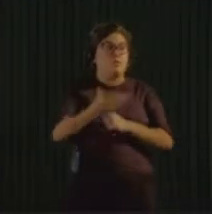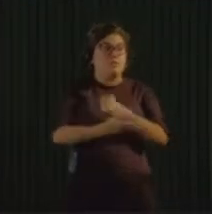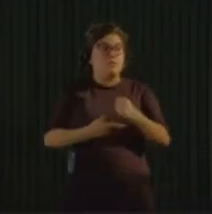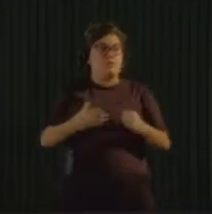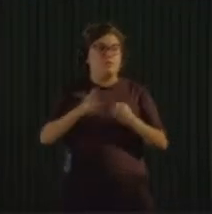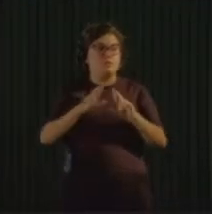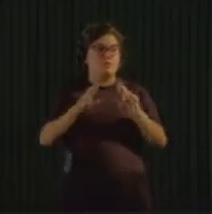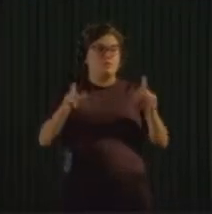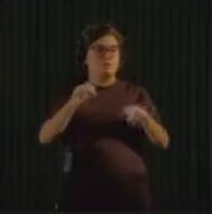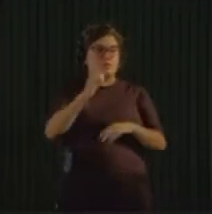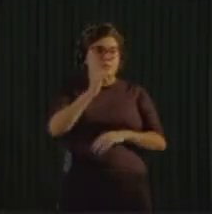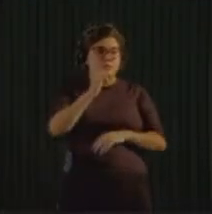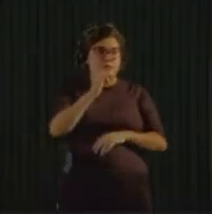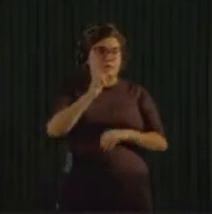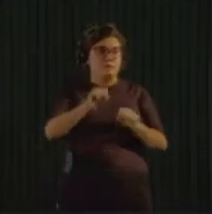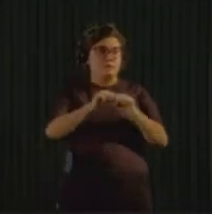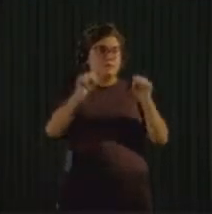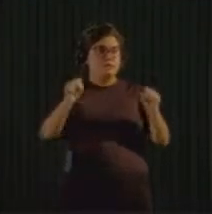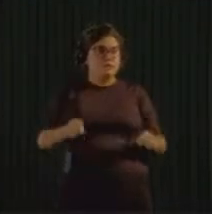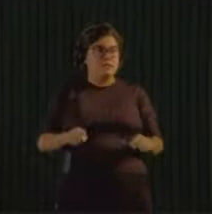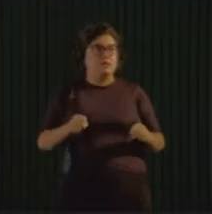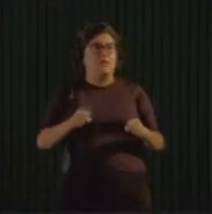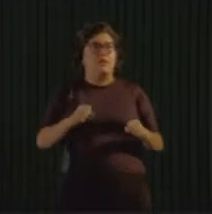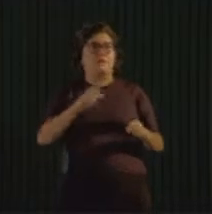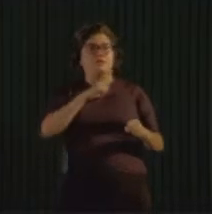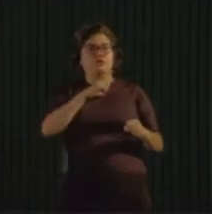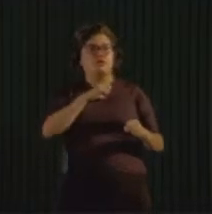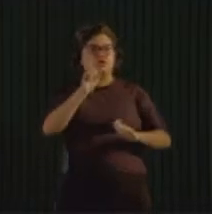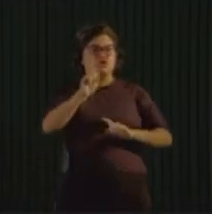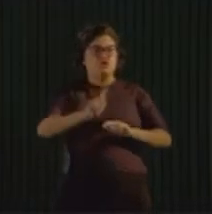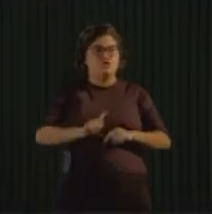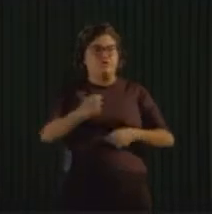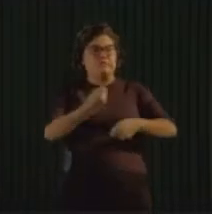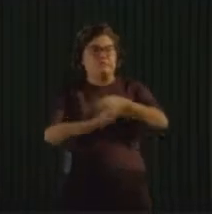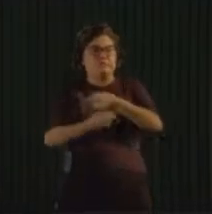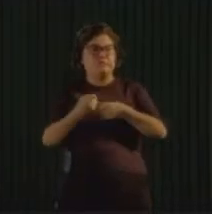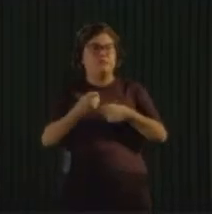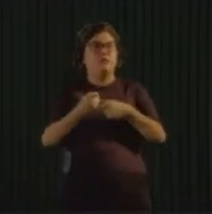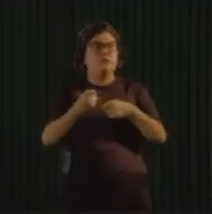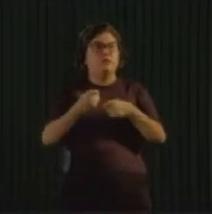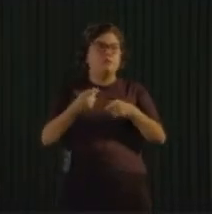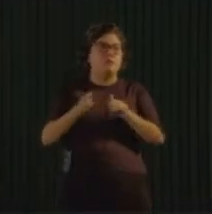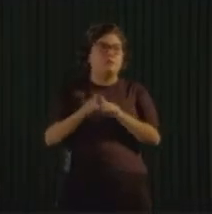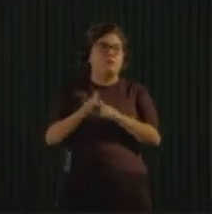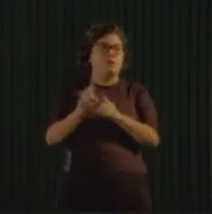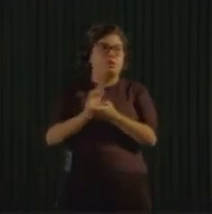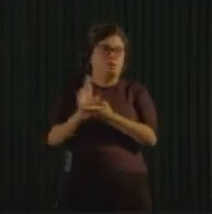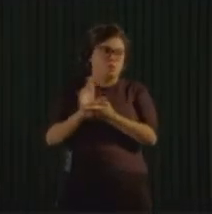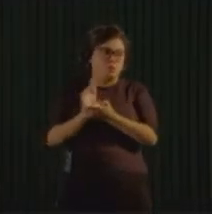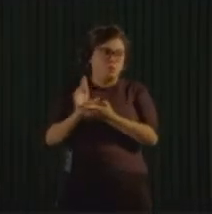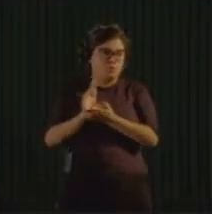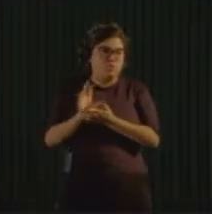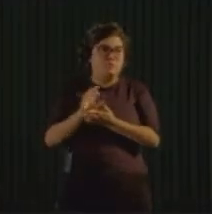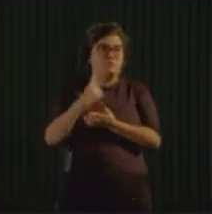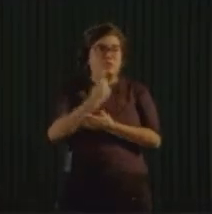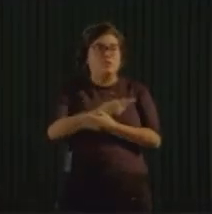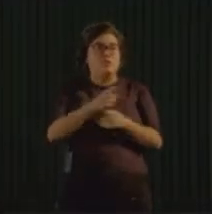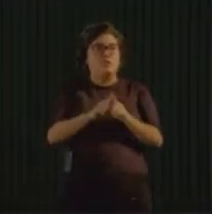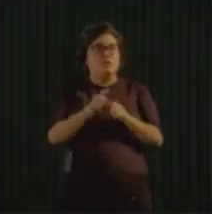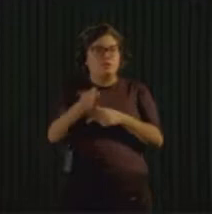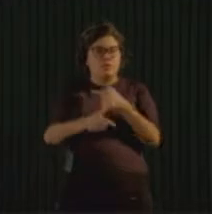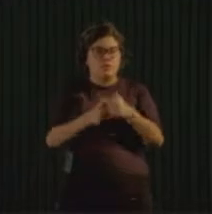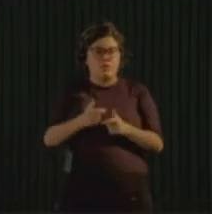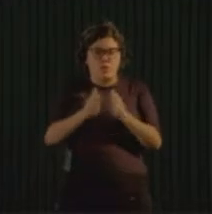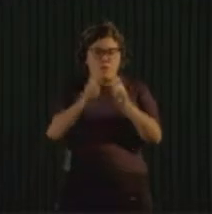existing resource management systems, and so on. At the same time, working in the very local scale, we are also trying